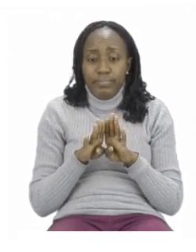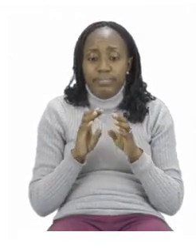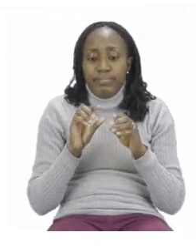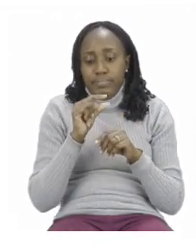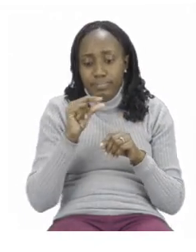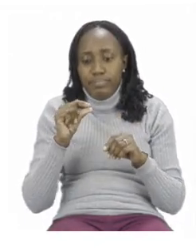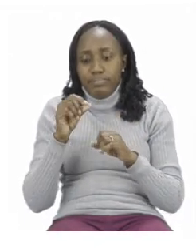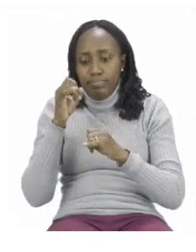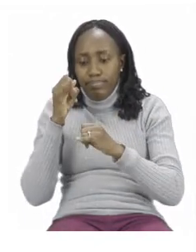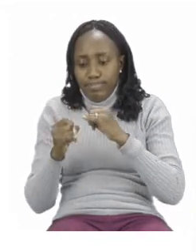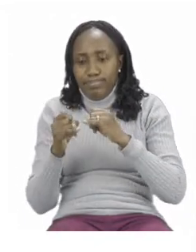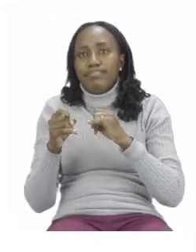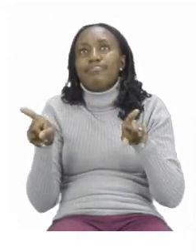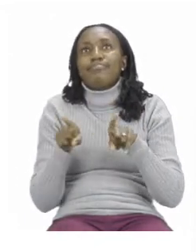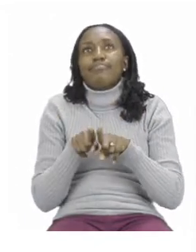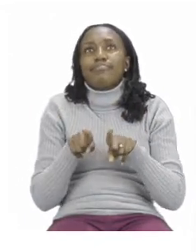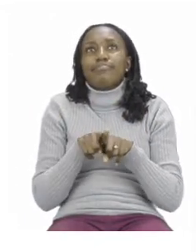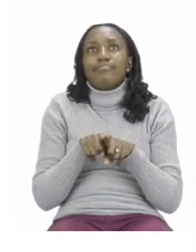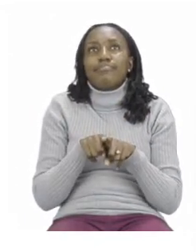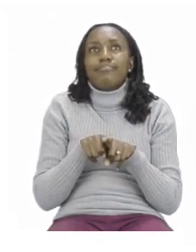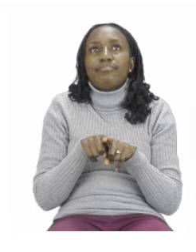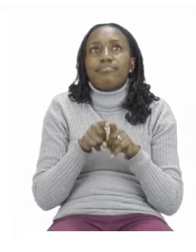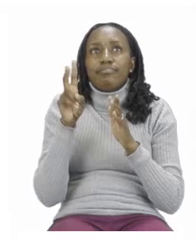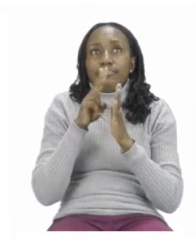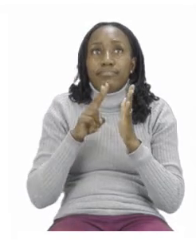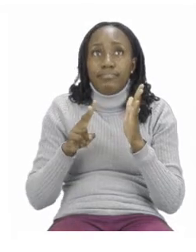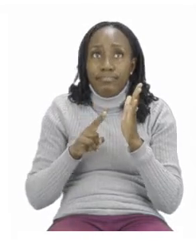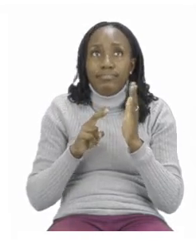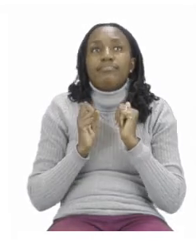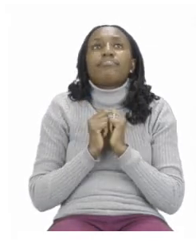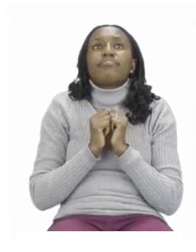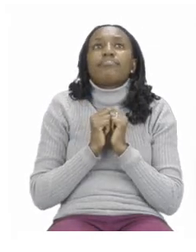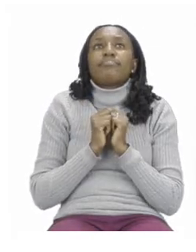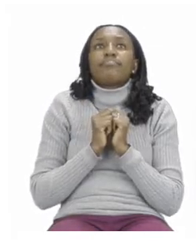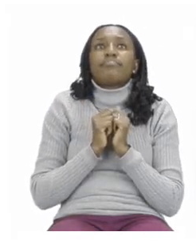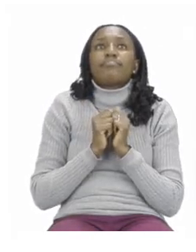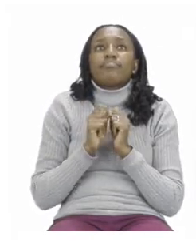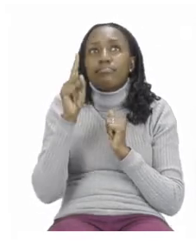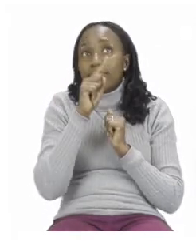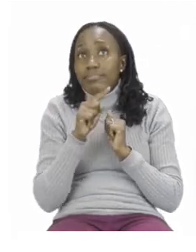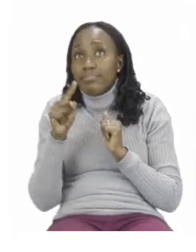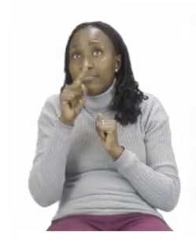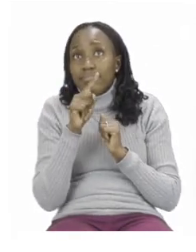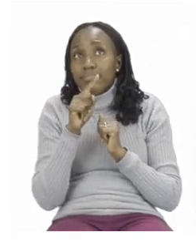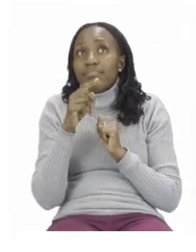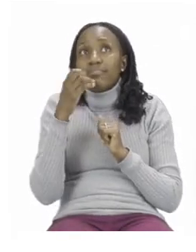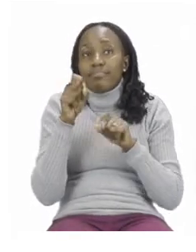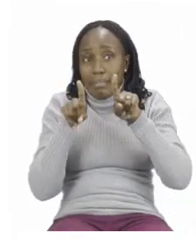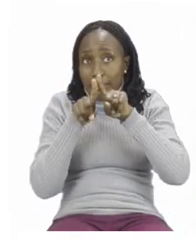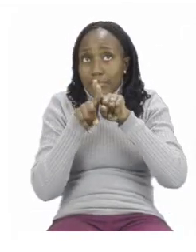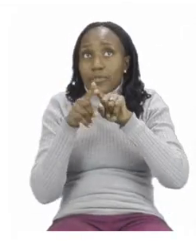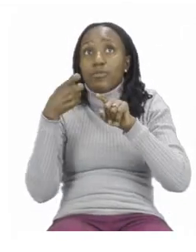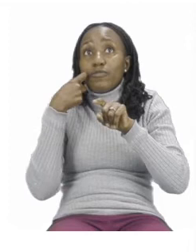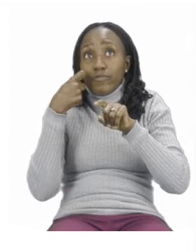going to be our job to read the words in each of the fish bowls, and then we circle the words that rhyme with the